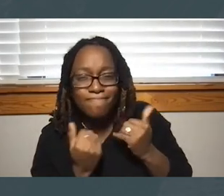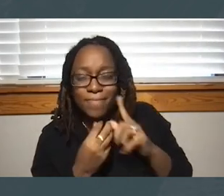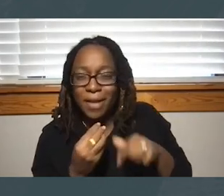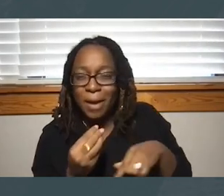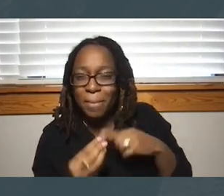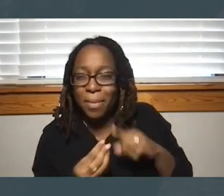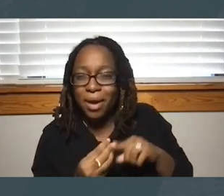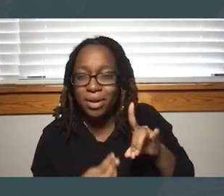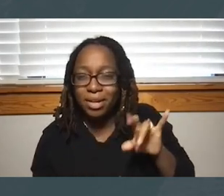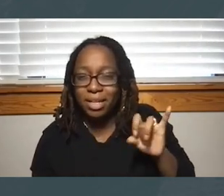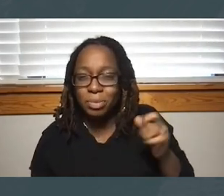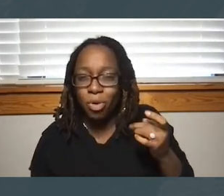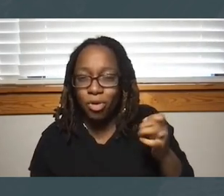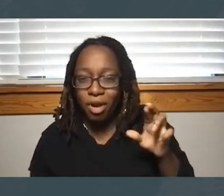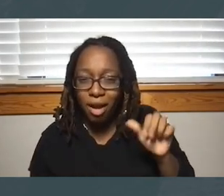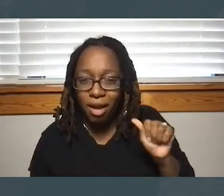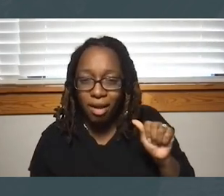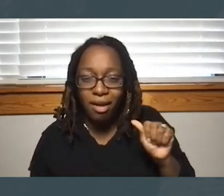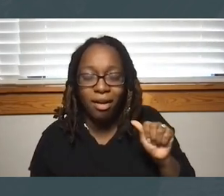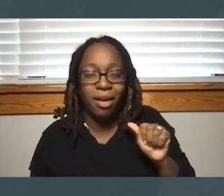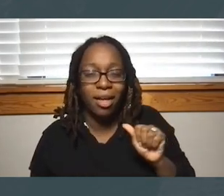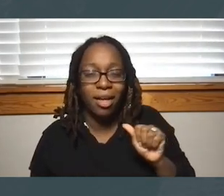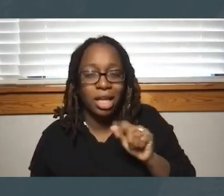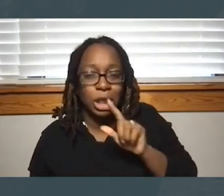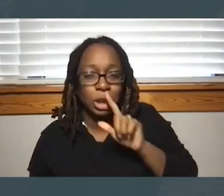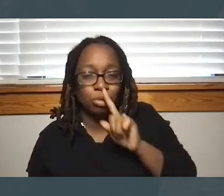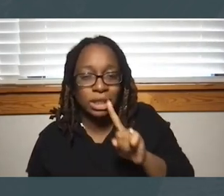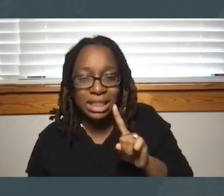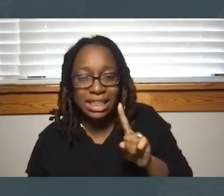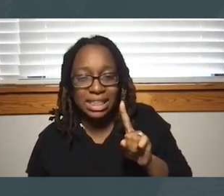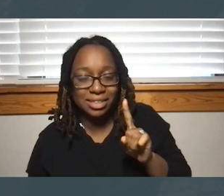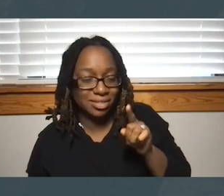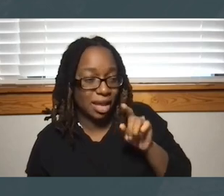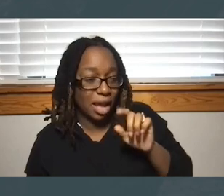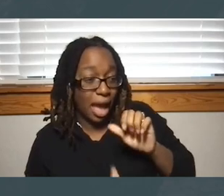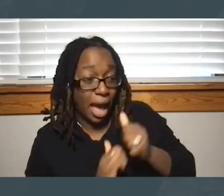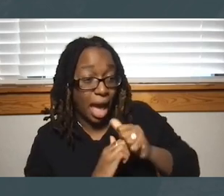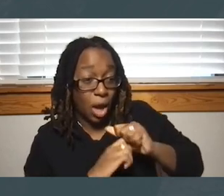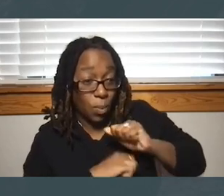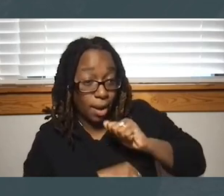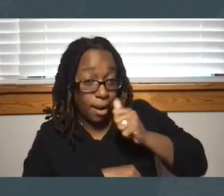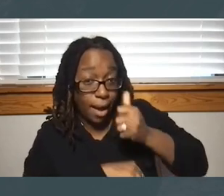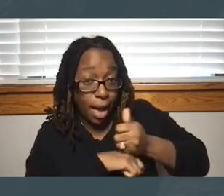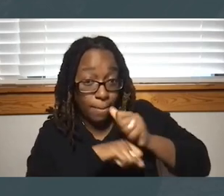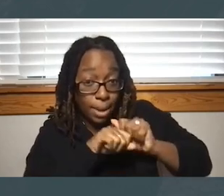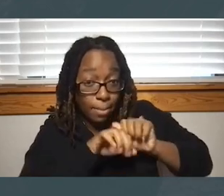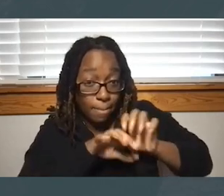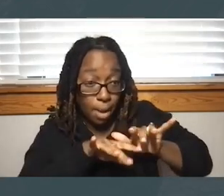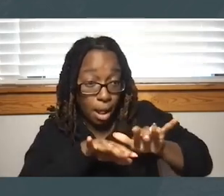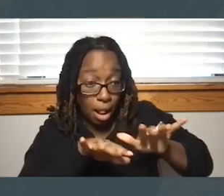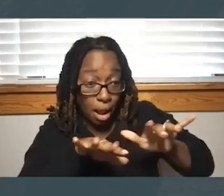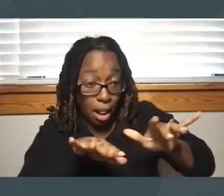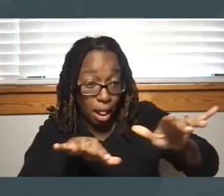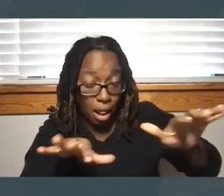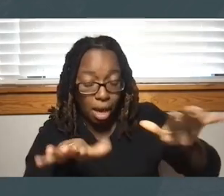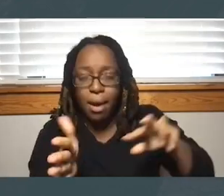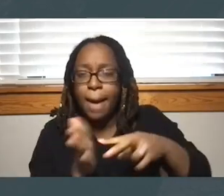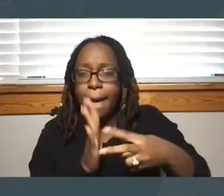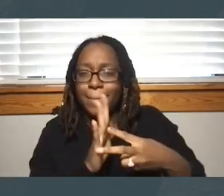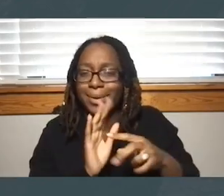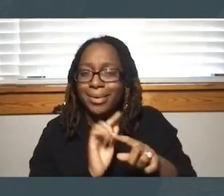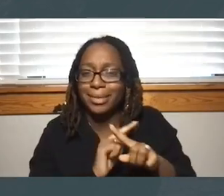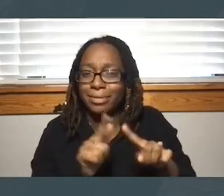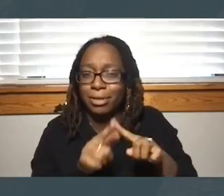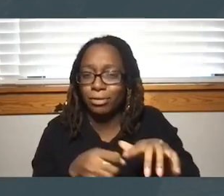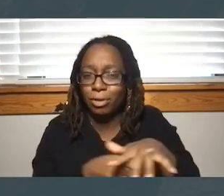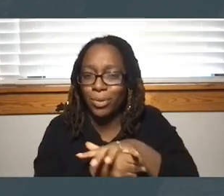inception entails different locations. Different location, like that's one of the basic rules when one in the social